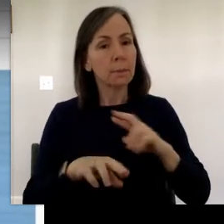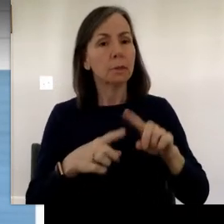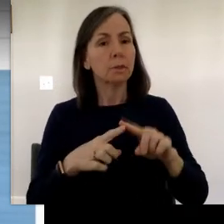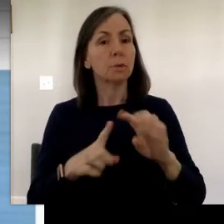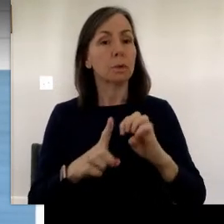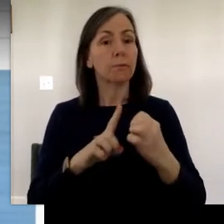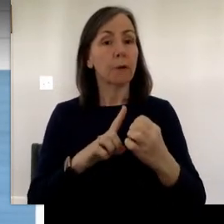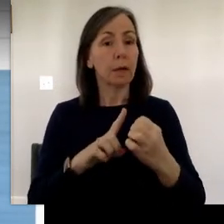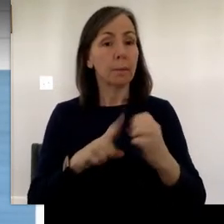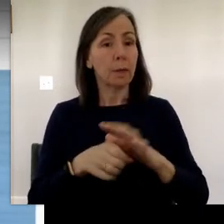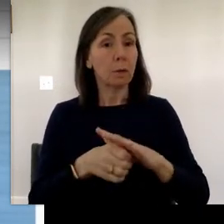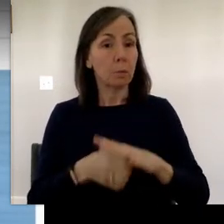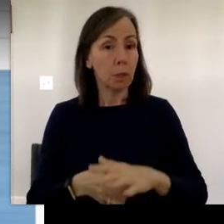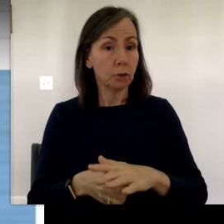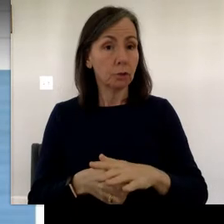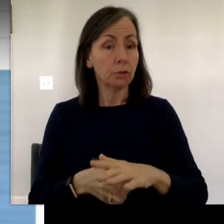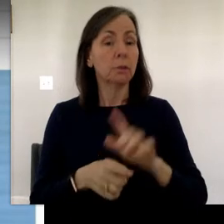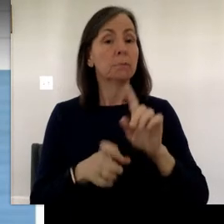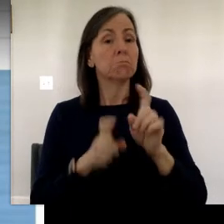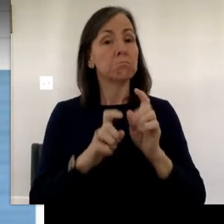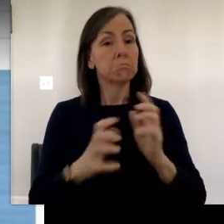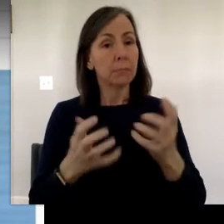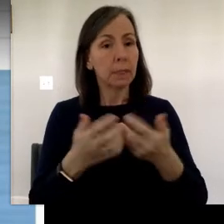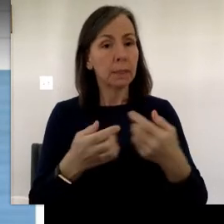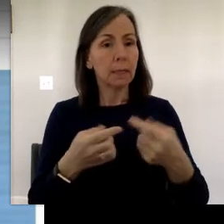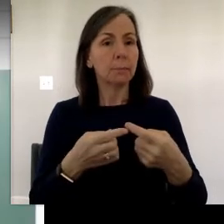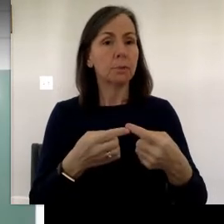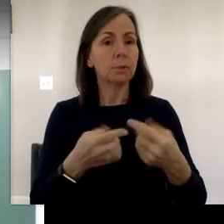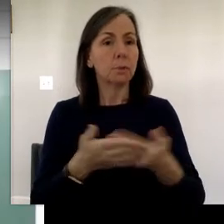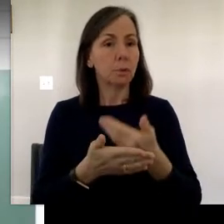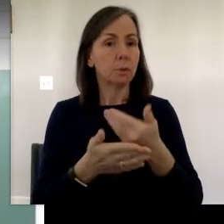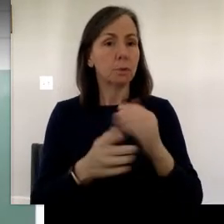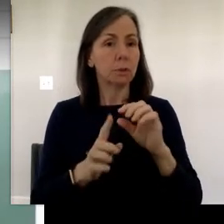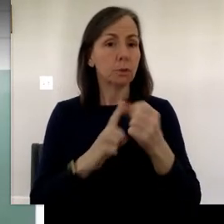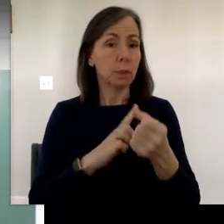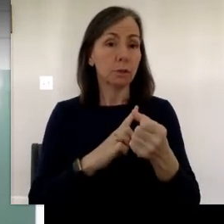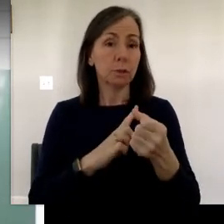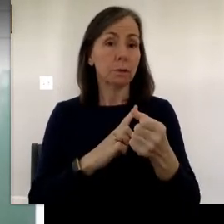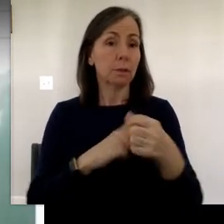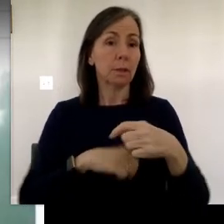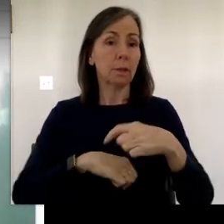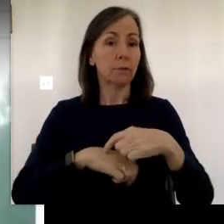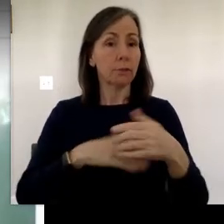become adapted to new conditions, and they change over time.